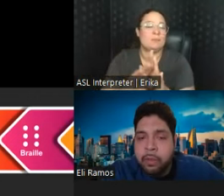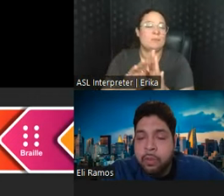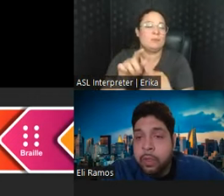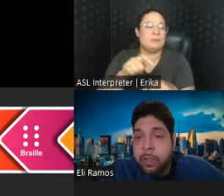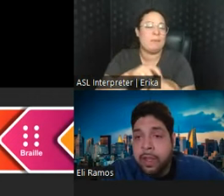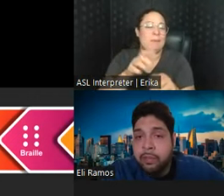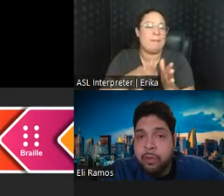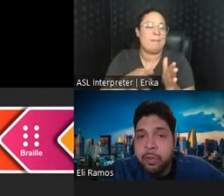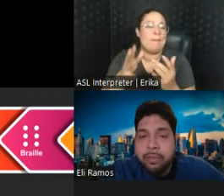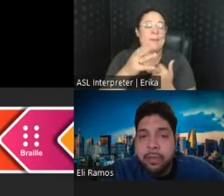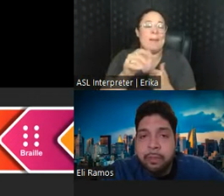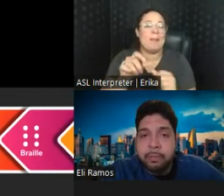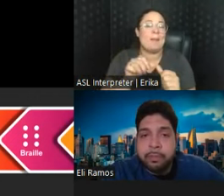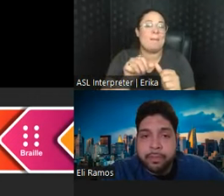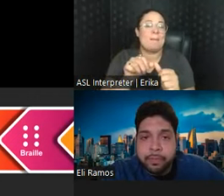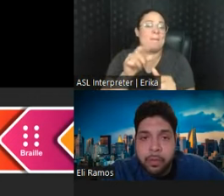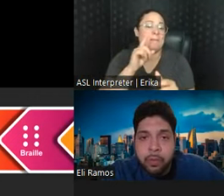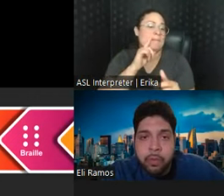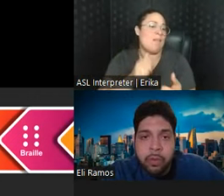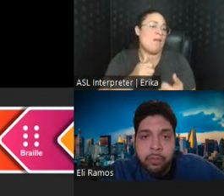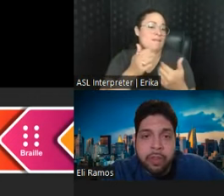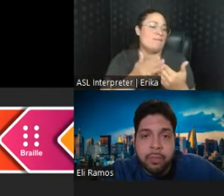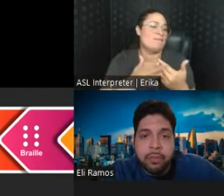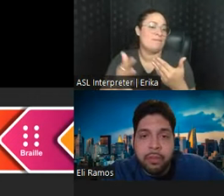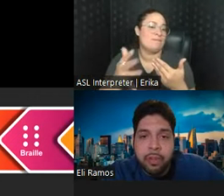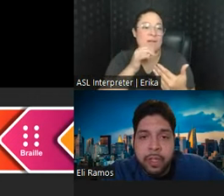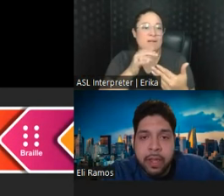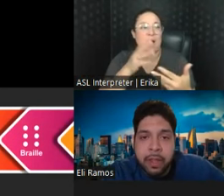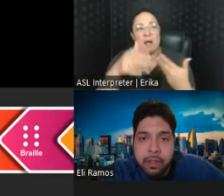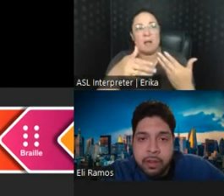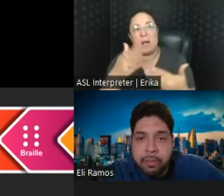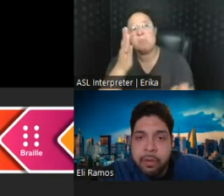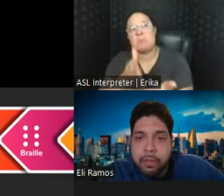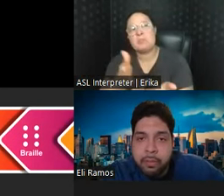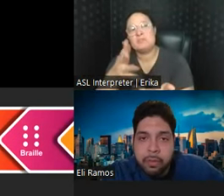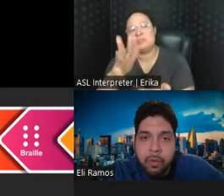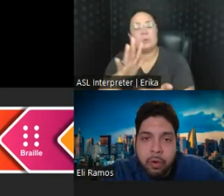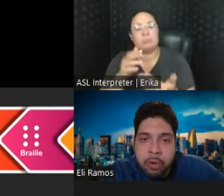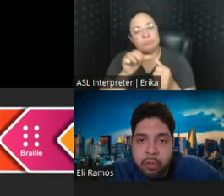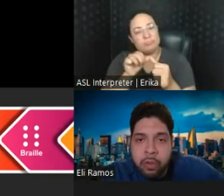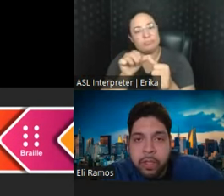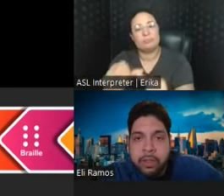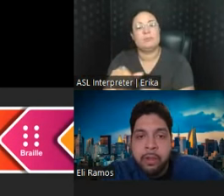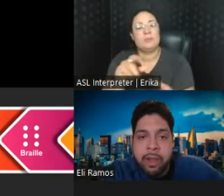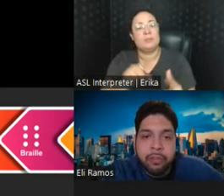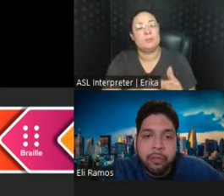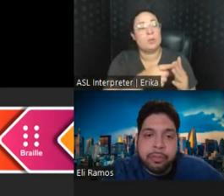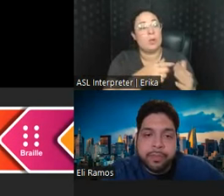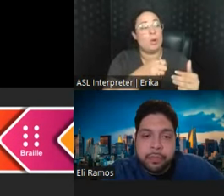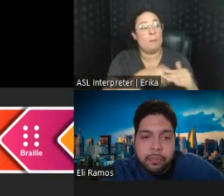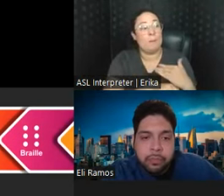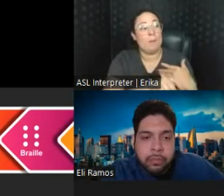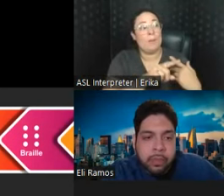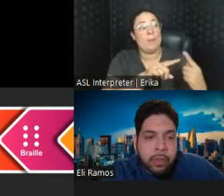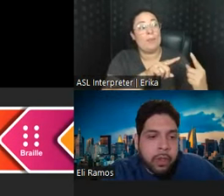and they usually last for a lifetime, usually present themselves on the onset of birth or shortly thereafter.